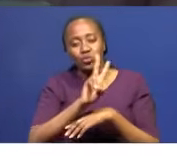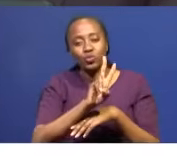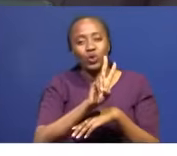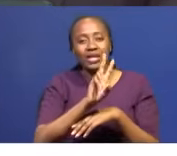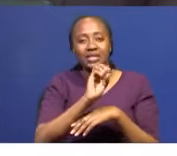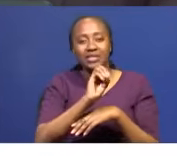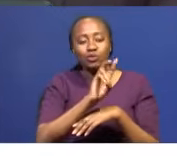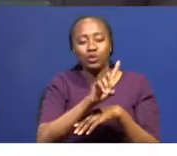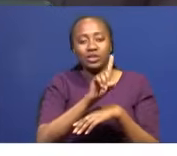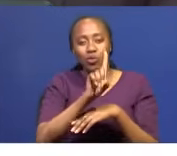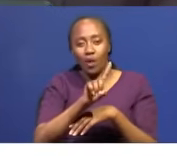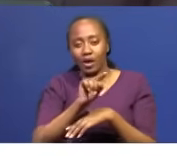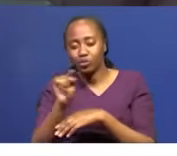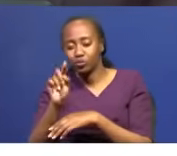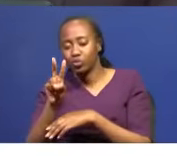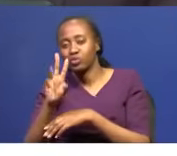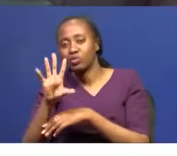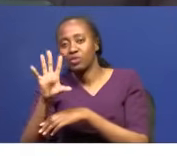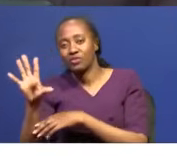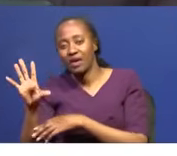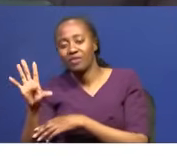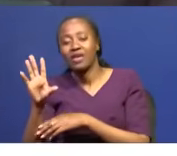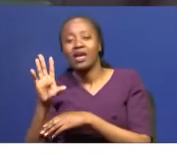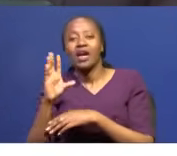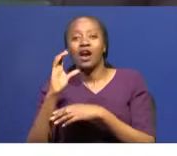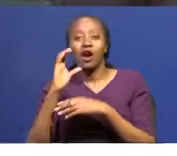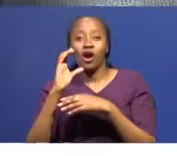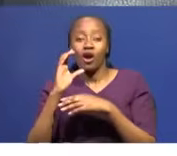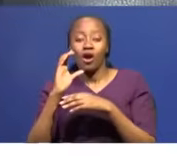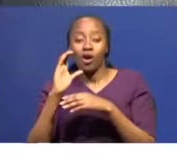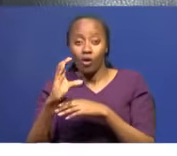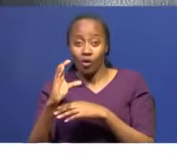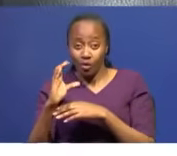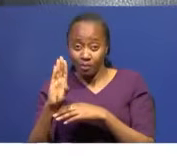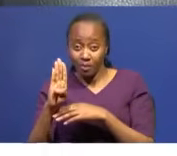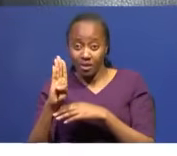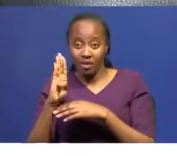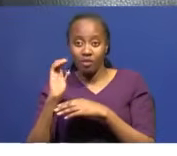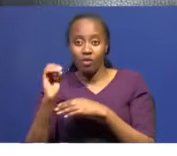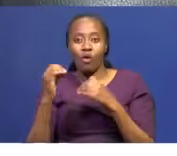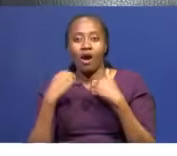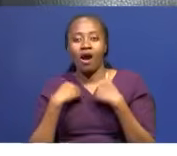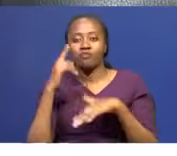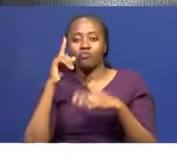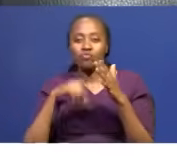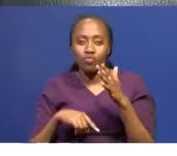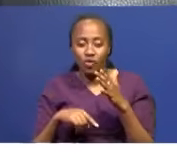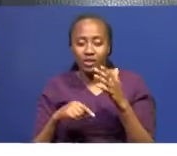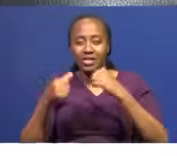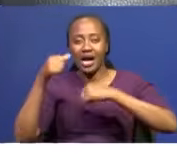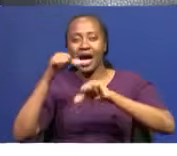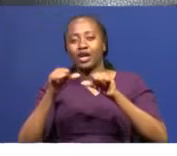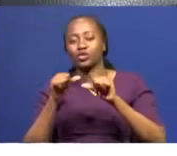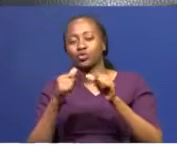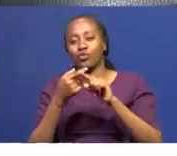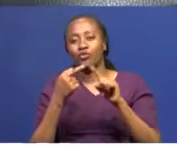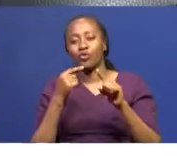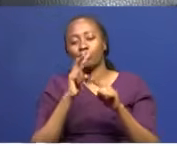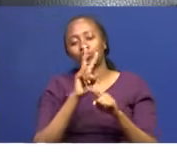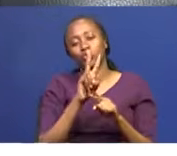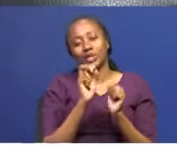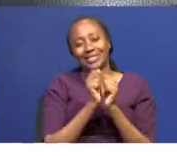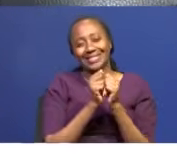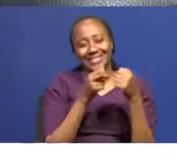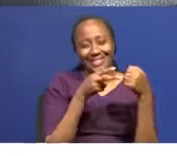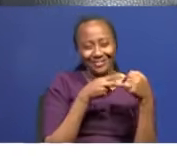collective bargaining agreement that was due in July, and 8.8 billion shillings outstanding from the